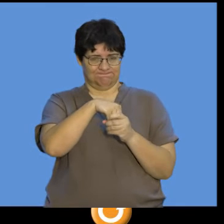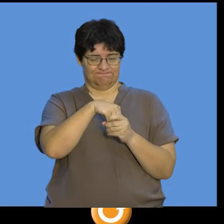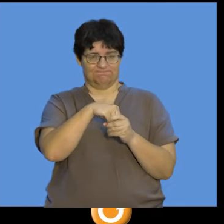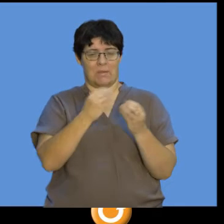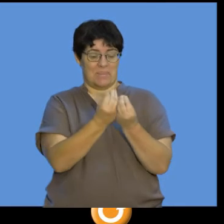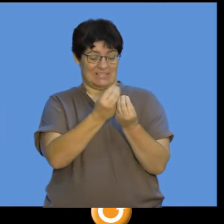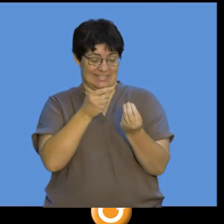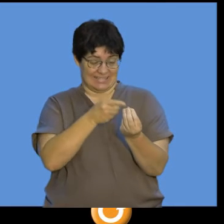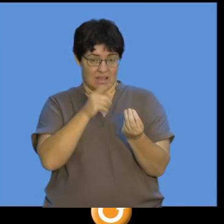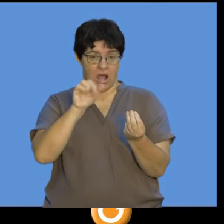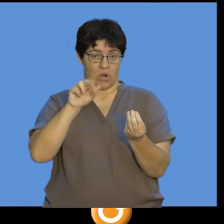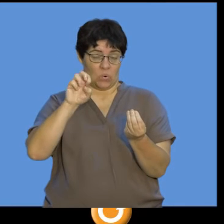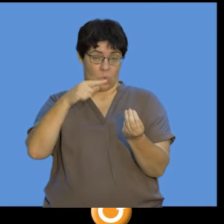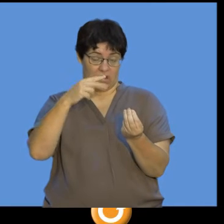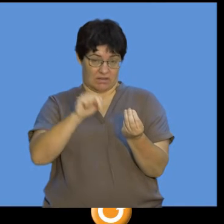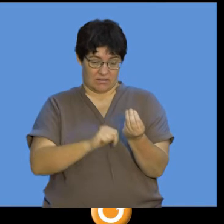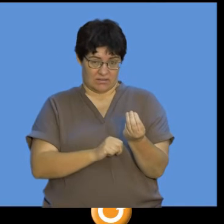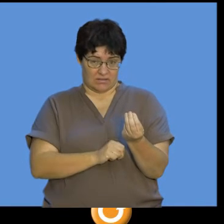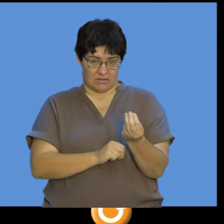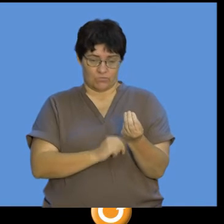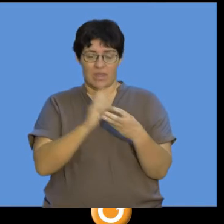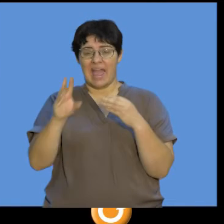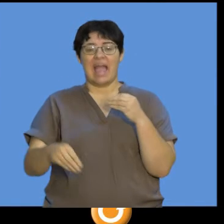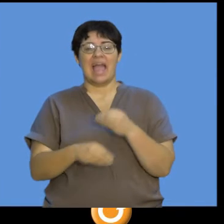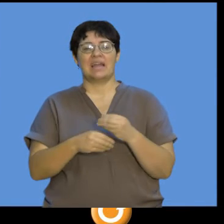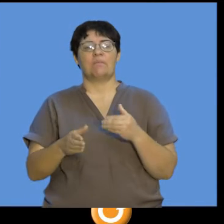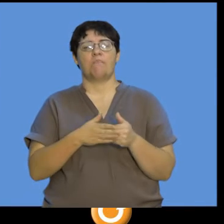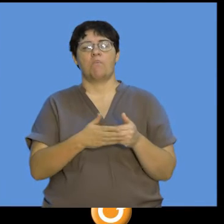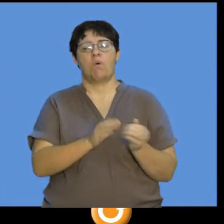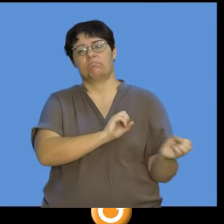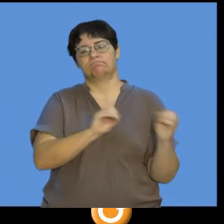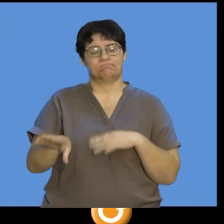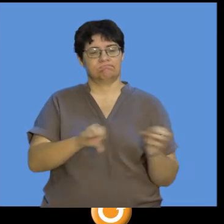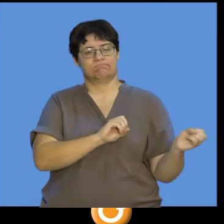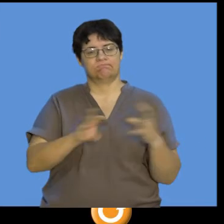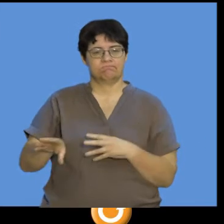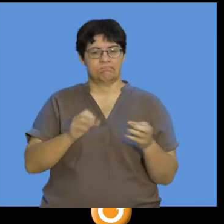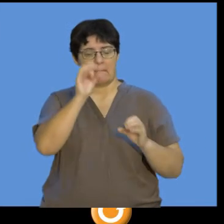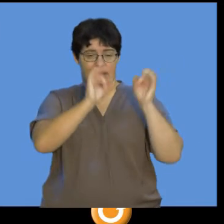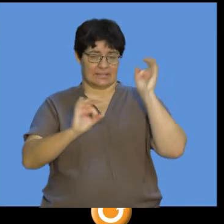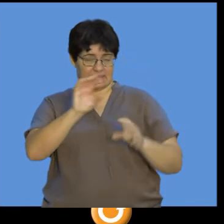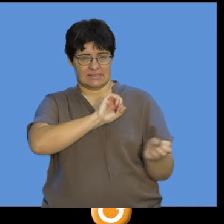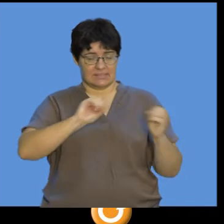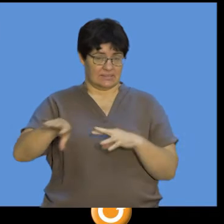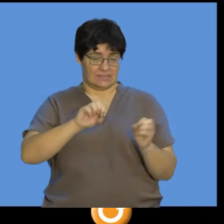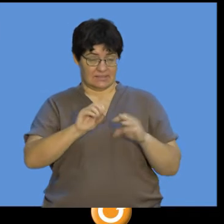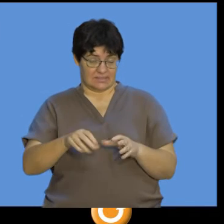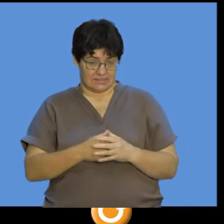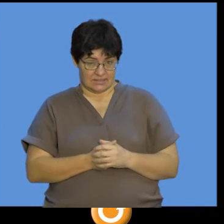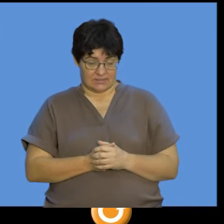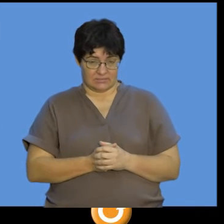matter. Okay, so we can choose to even add more particles into that container, right? But in this